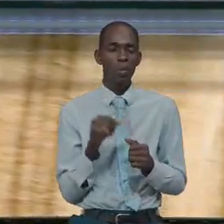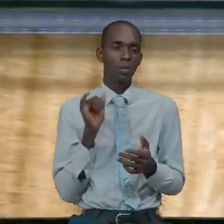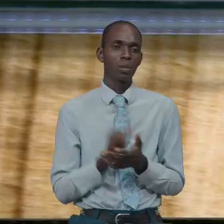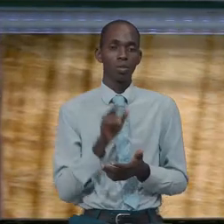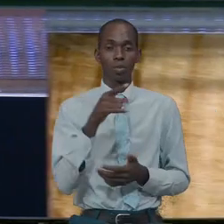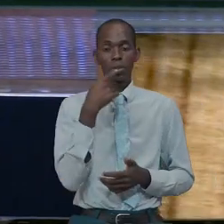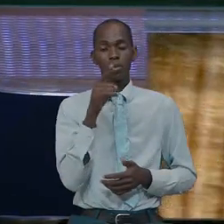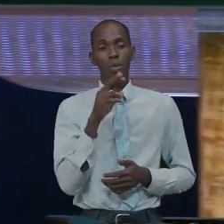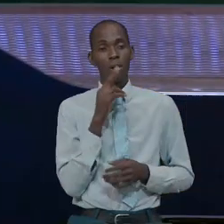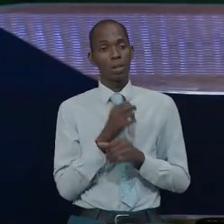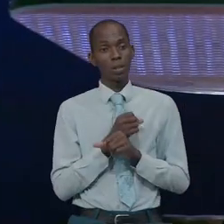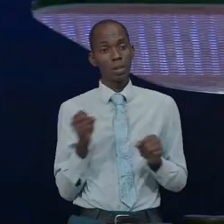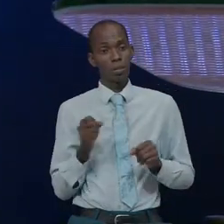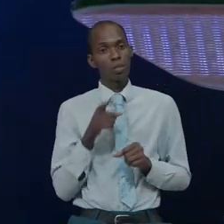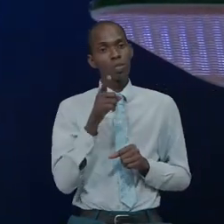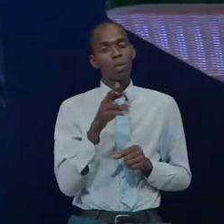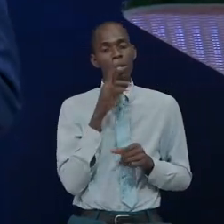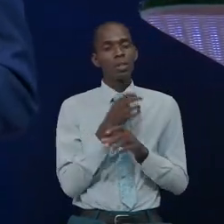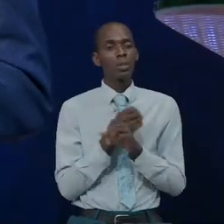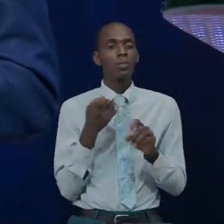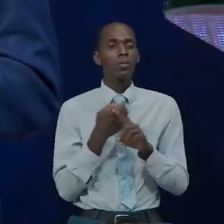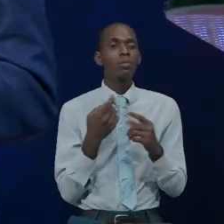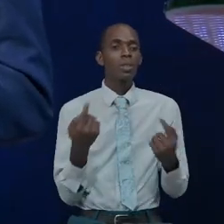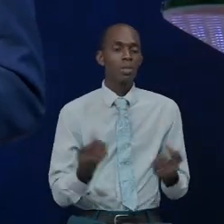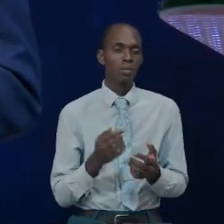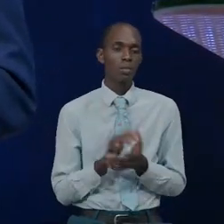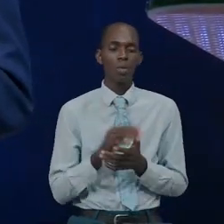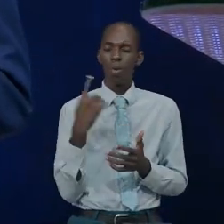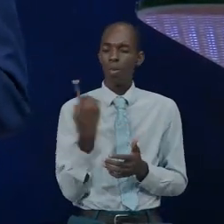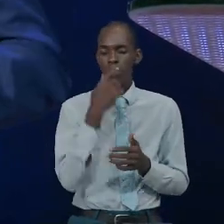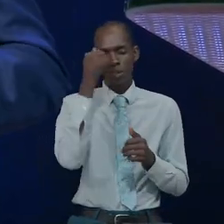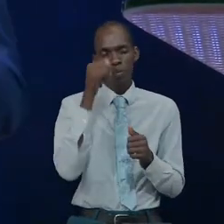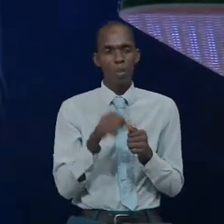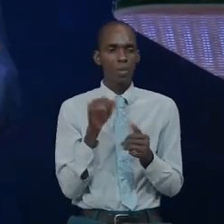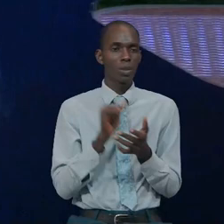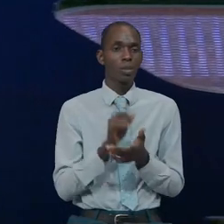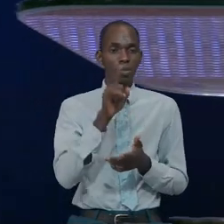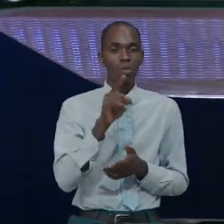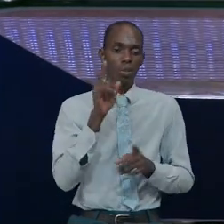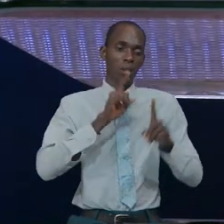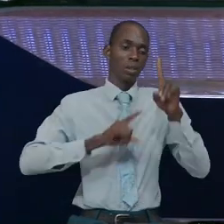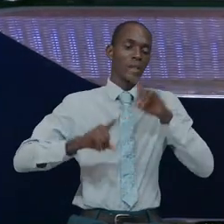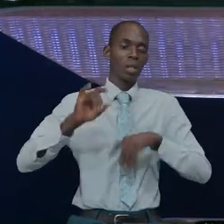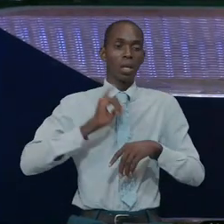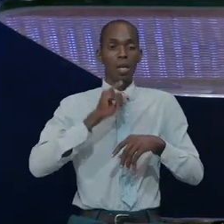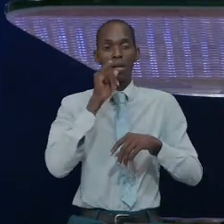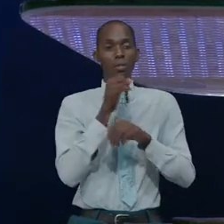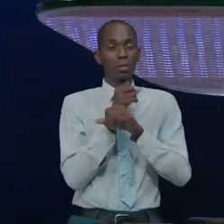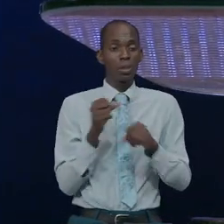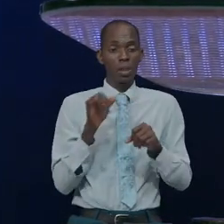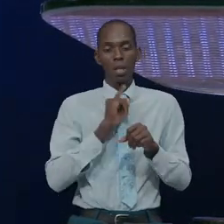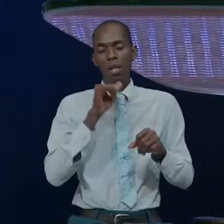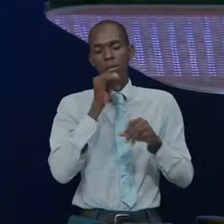are saved, you are saved from sin. Always remember that. You claim you are saved, you are saved